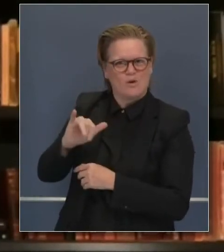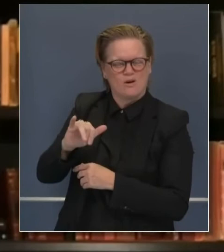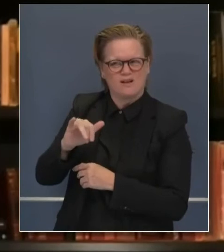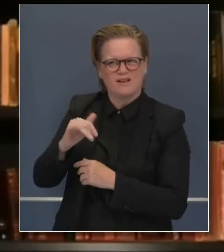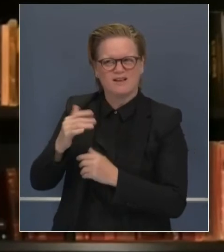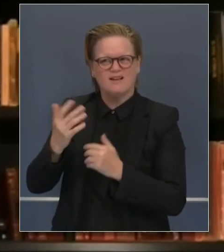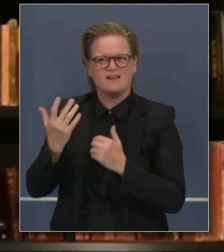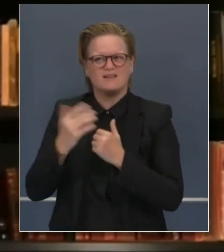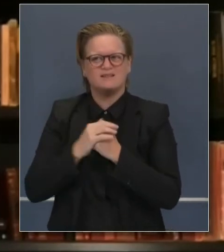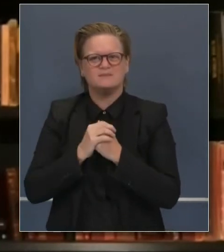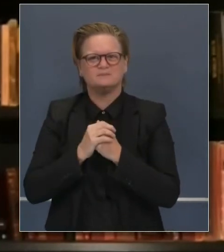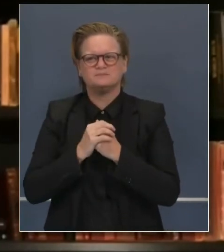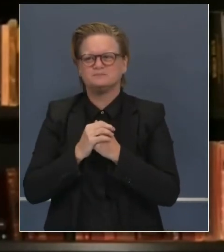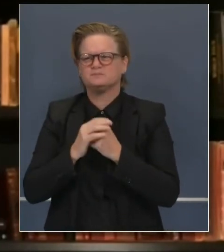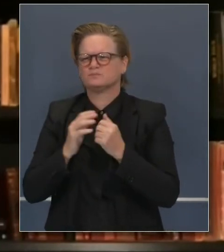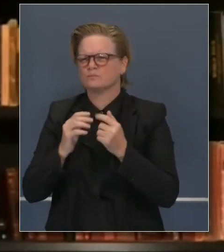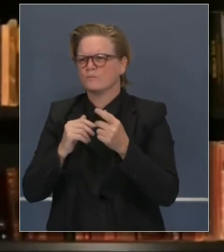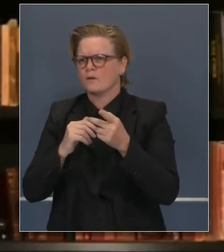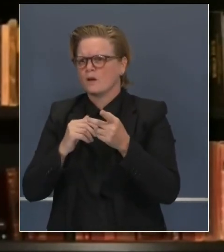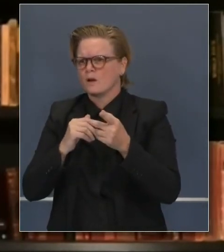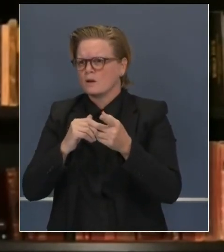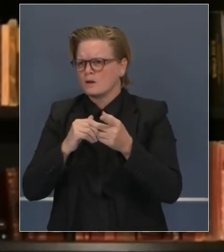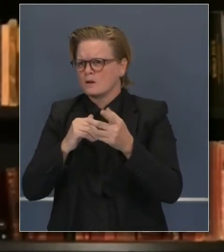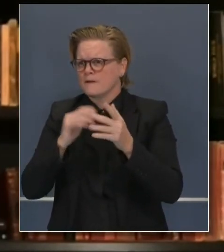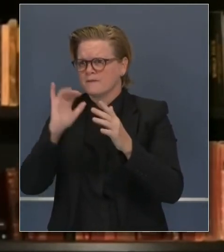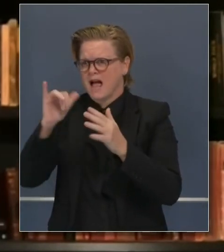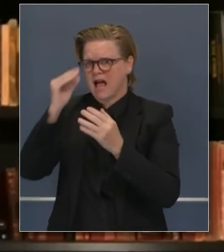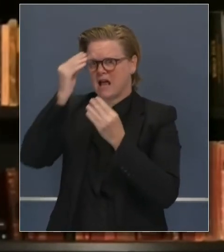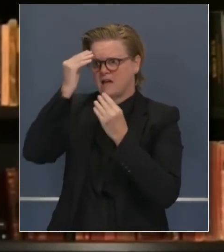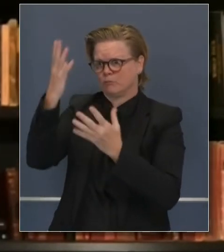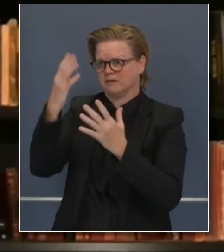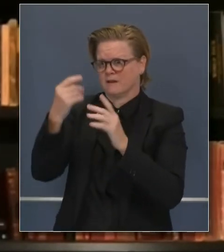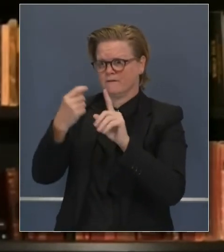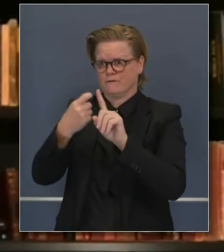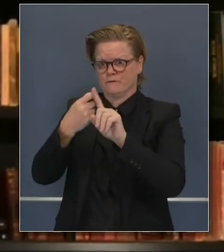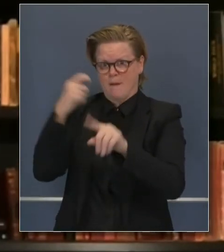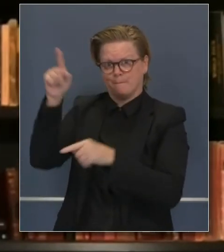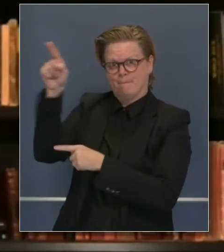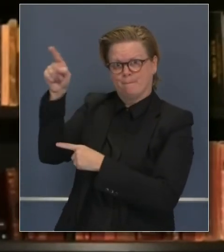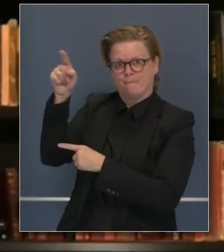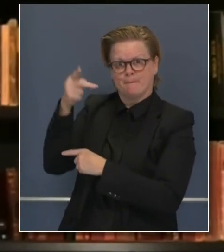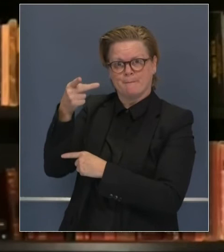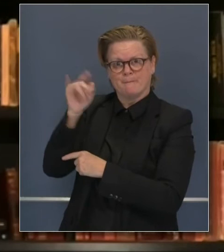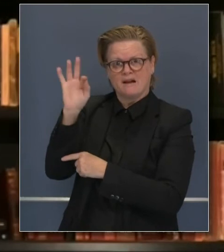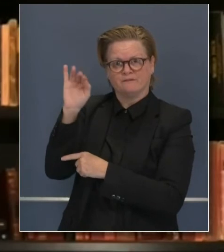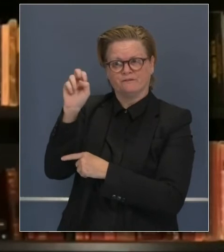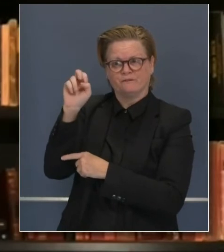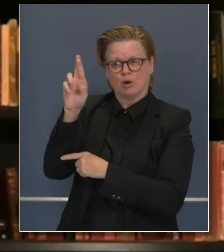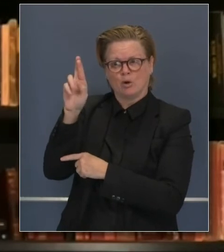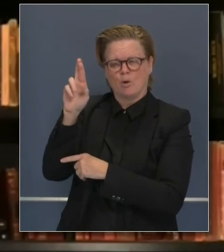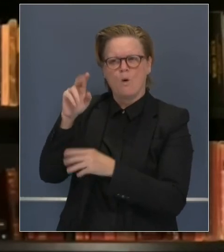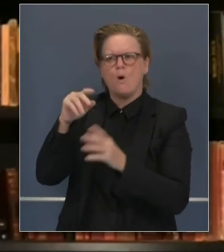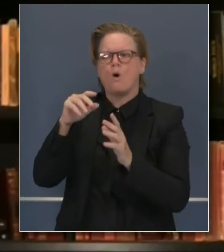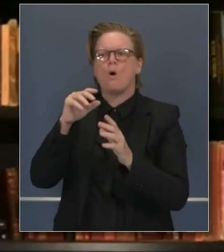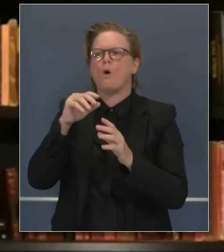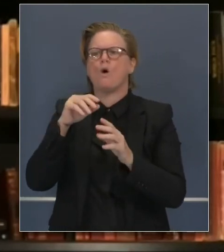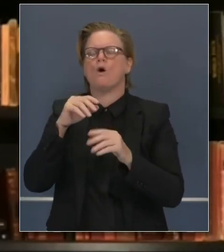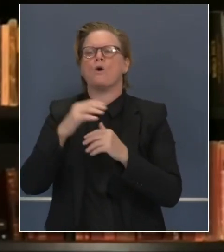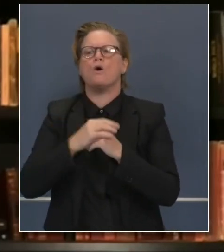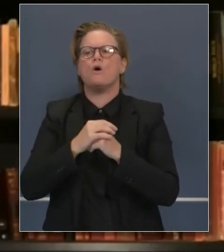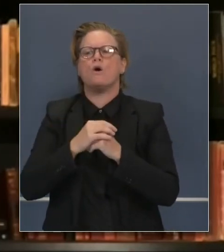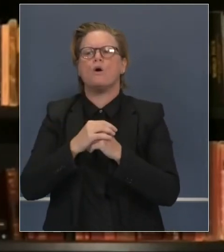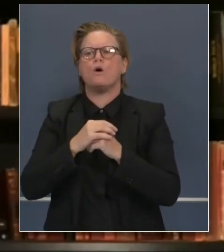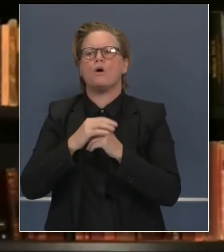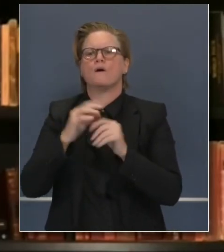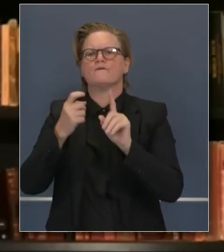information coming directly from Pfizer or from, say, the White House task force? Has Pfizer warned you that they may not be